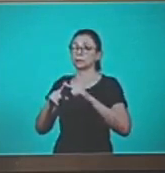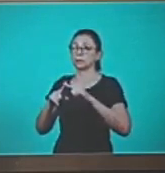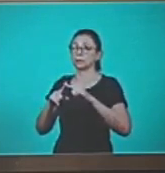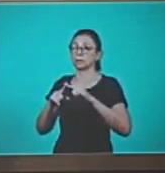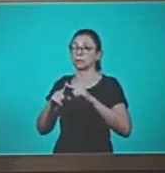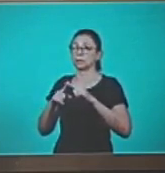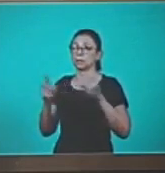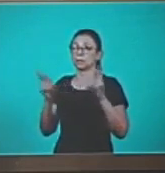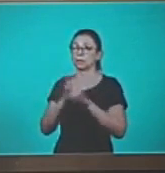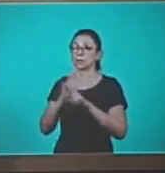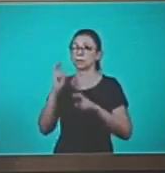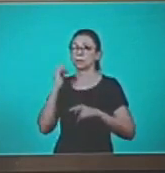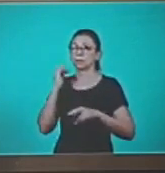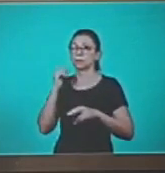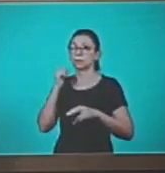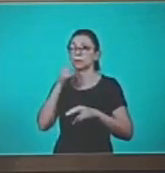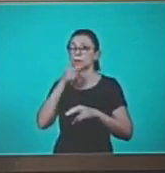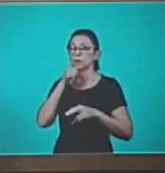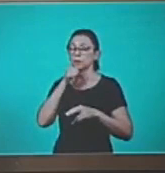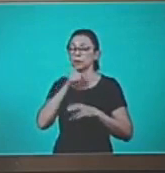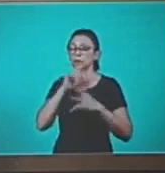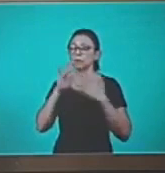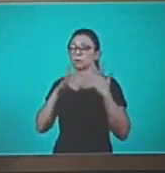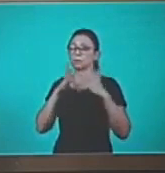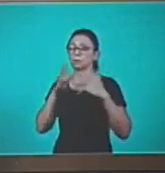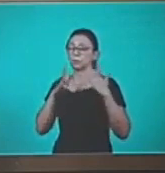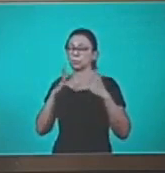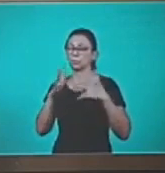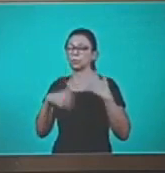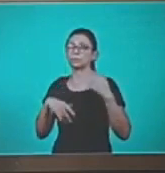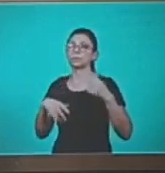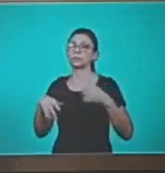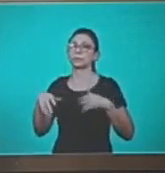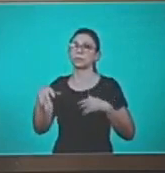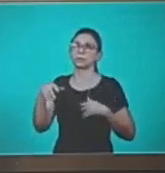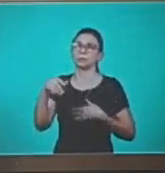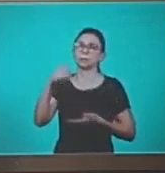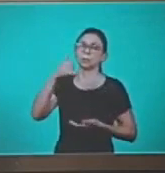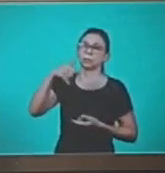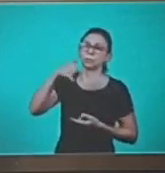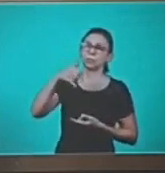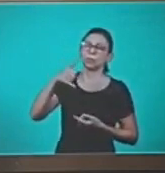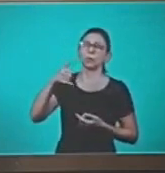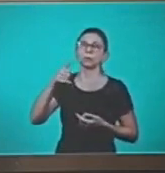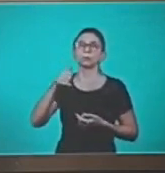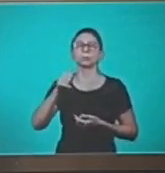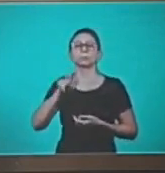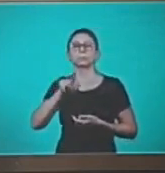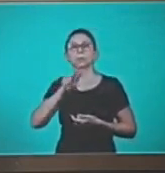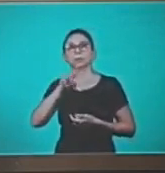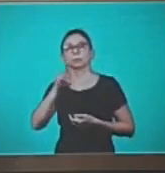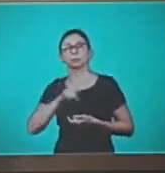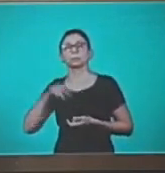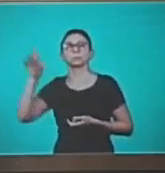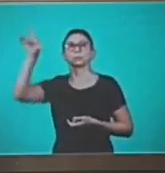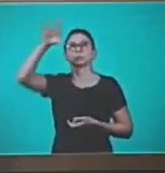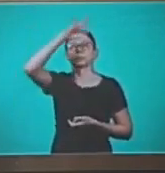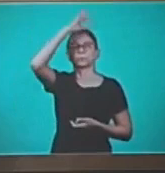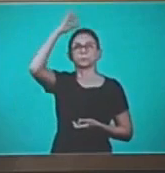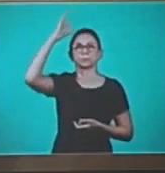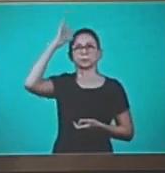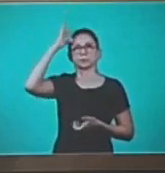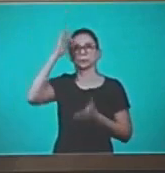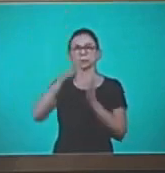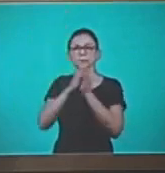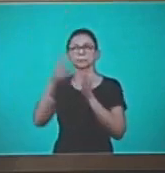groom. The father of the groom is the Lord Jesus, God the Father, and the oil